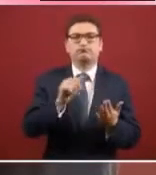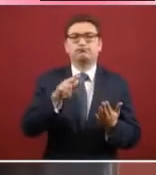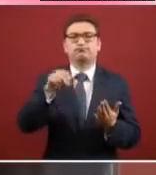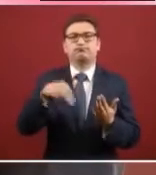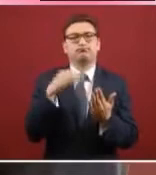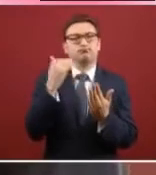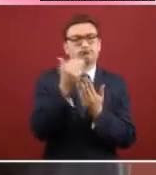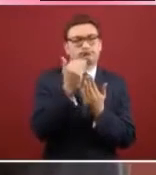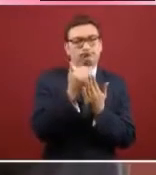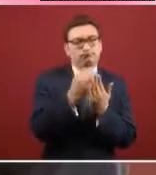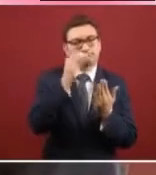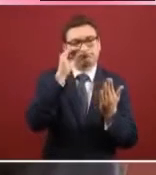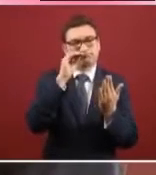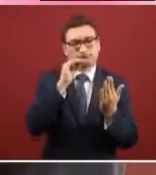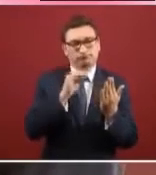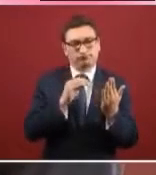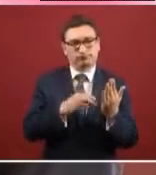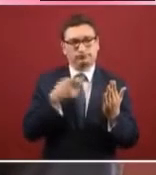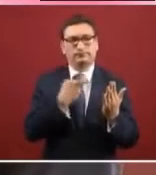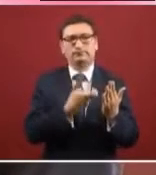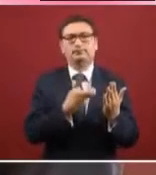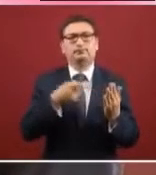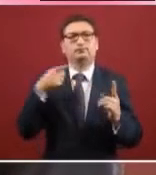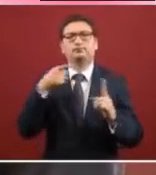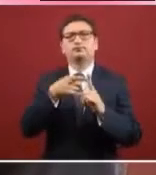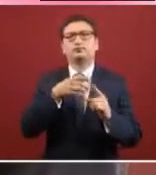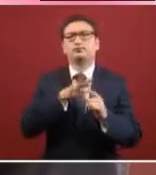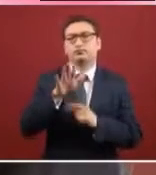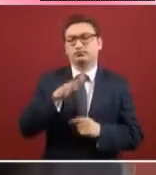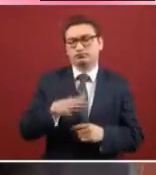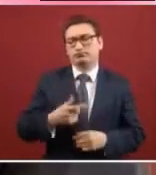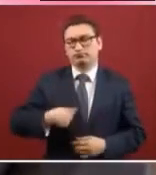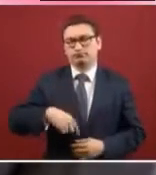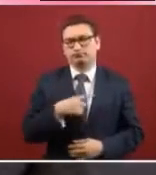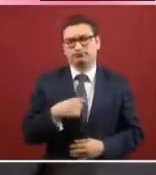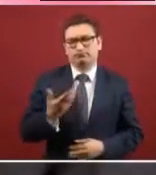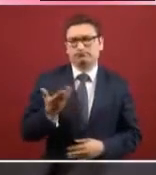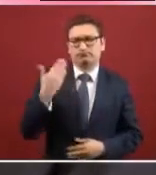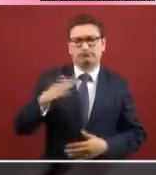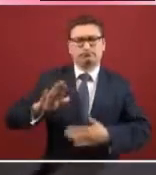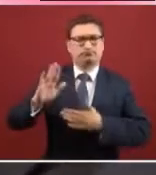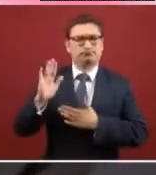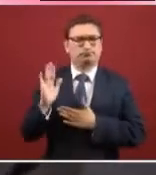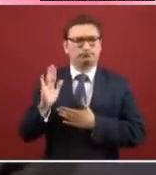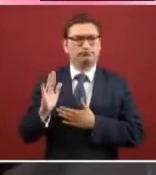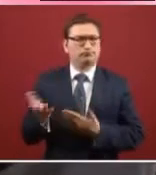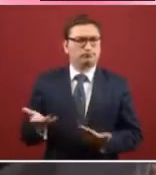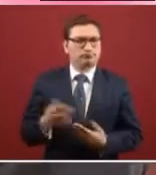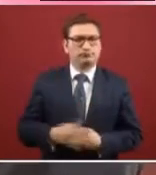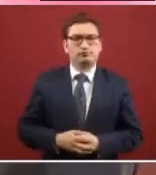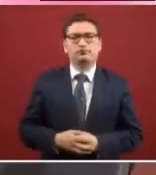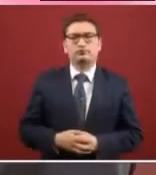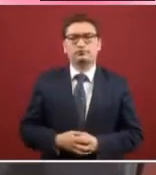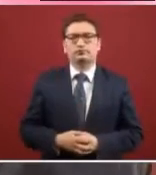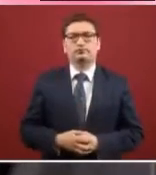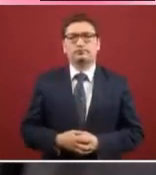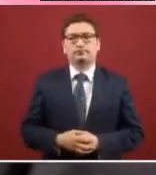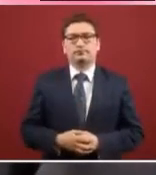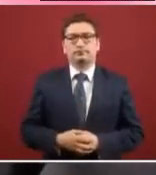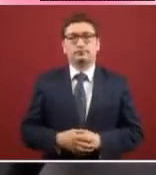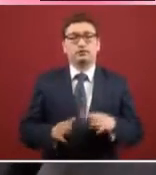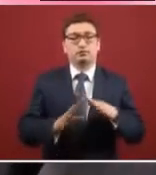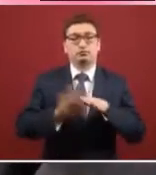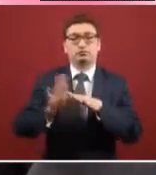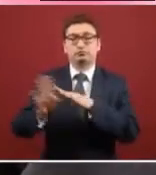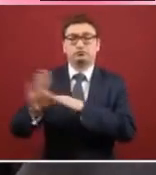forth this para, plan cumplir con el compromiso in order to de comply with our commitment to